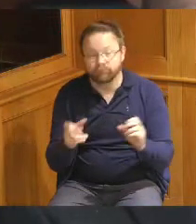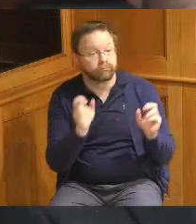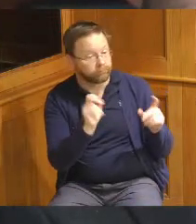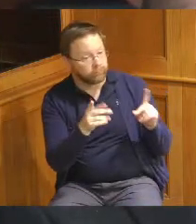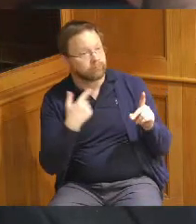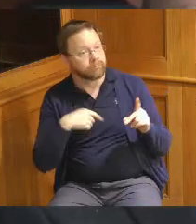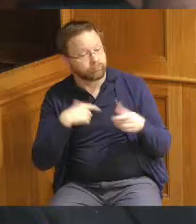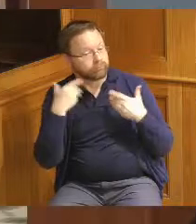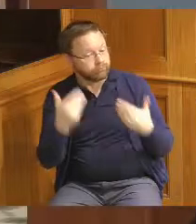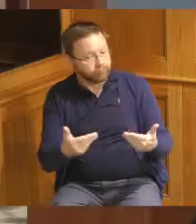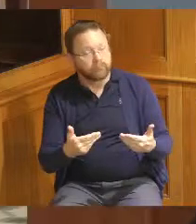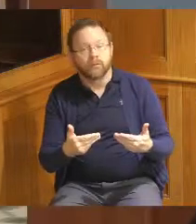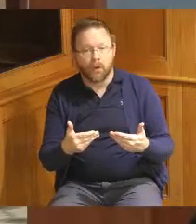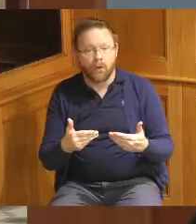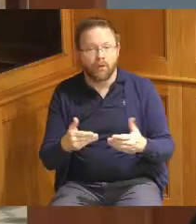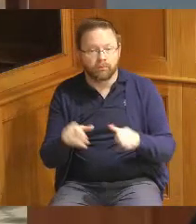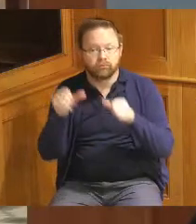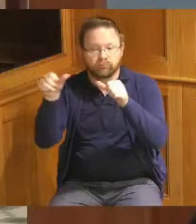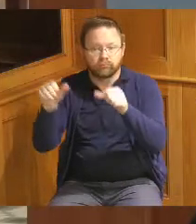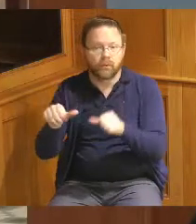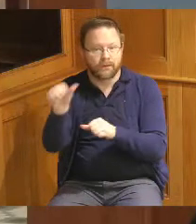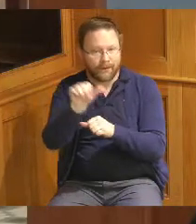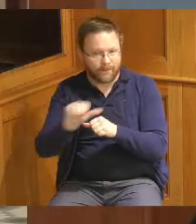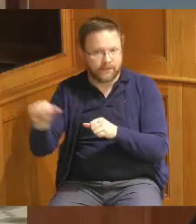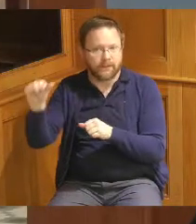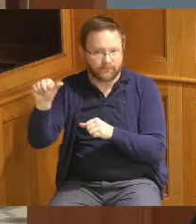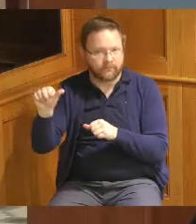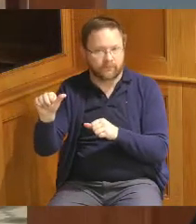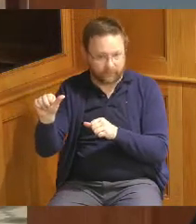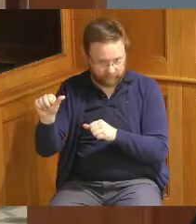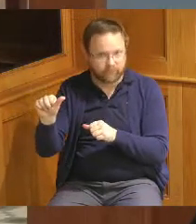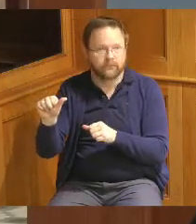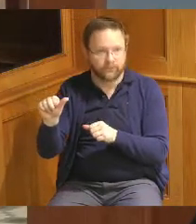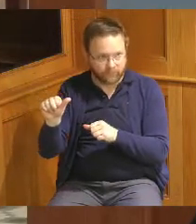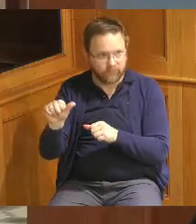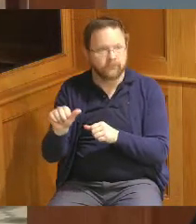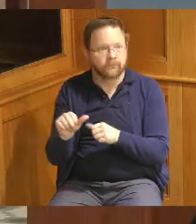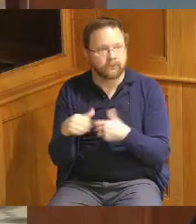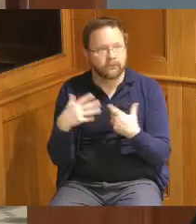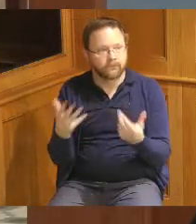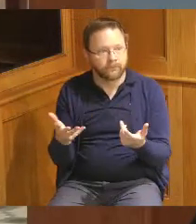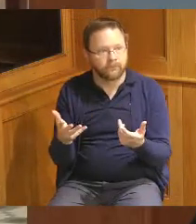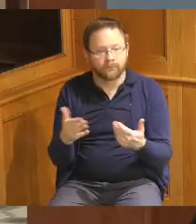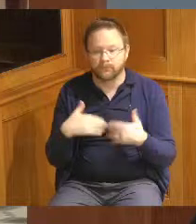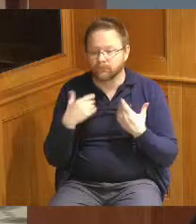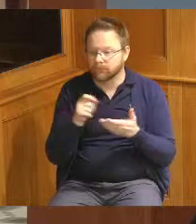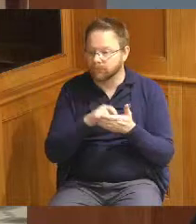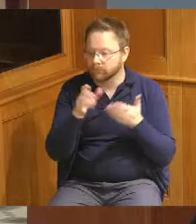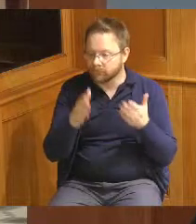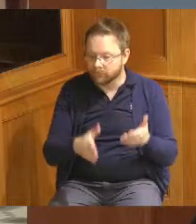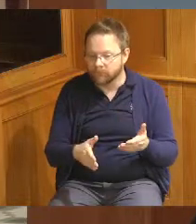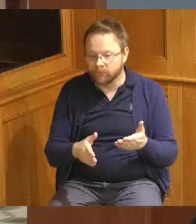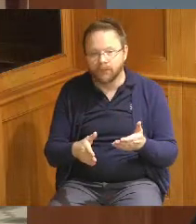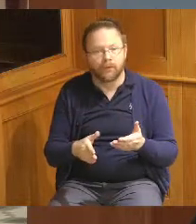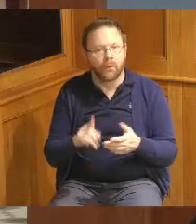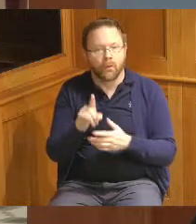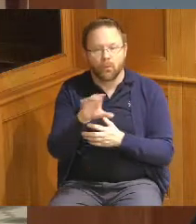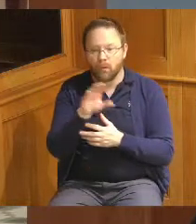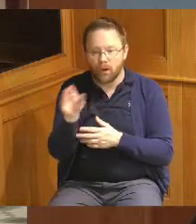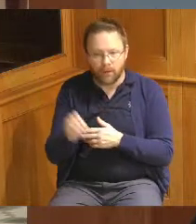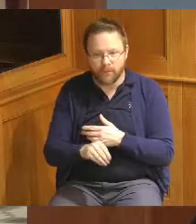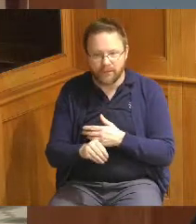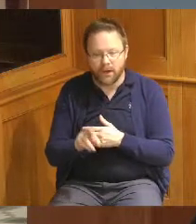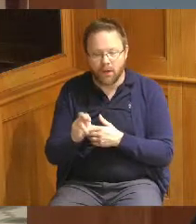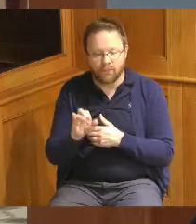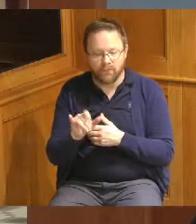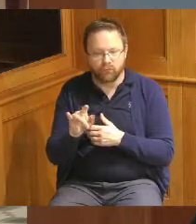ahead, so we put them on Amazon. So the books are made Okay. available on Amazon, right? And these young authors receive 100% of their royalties,